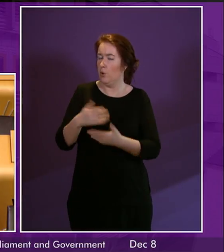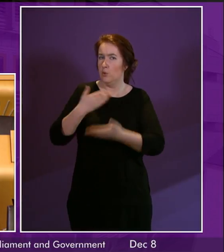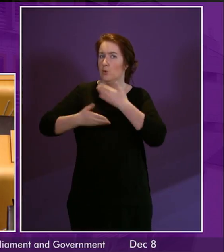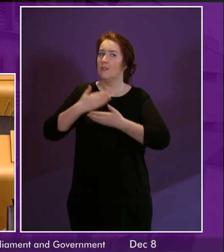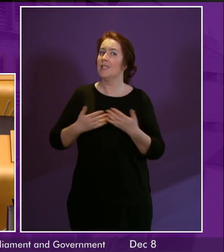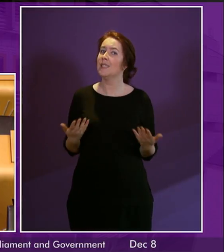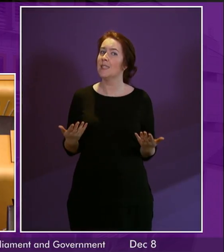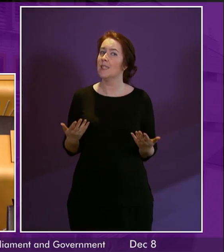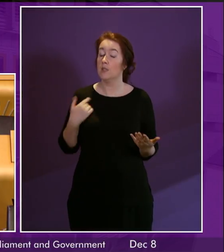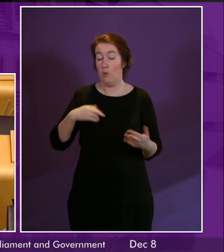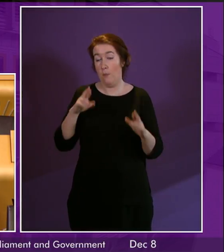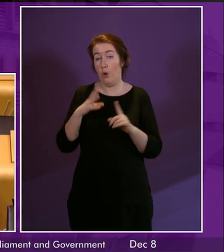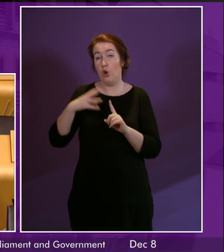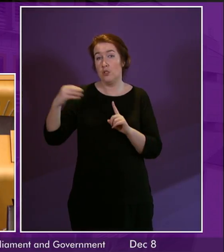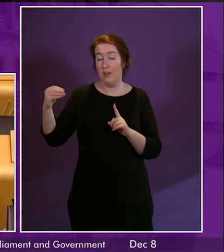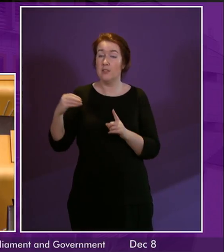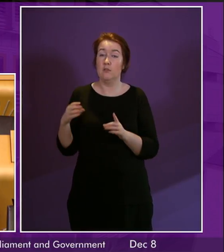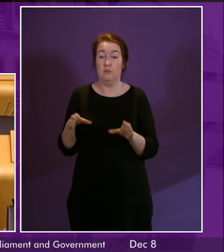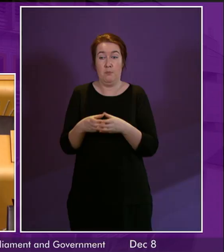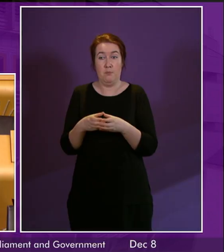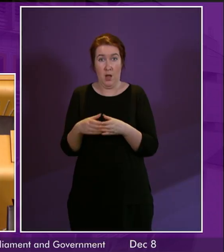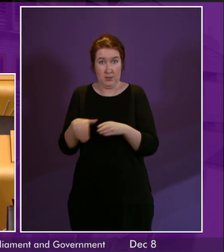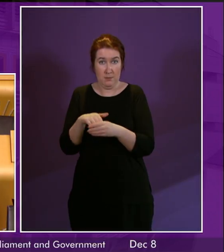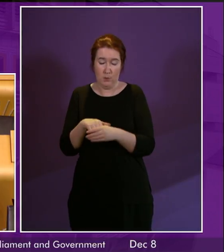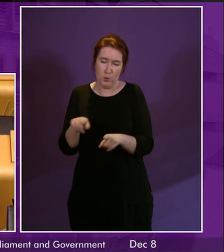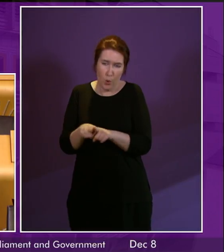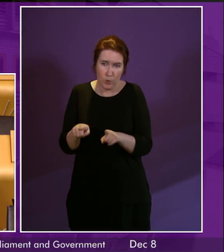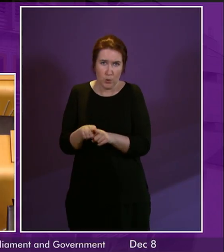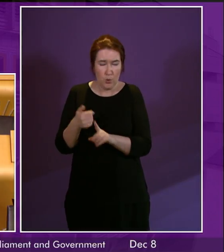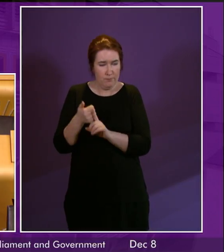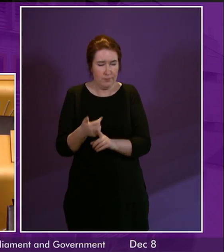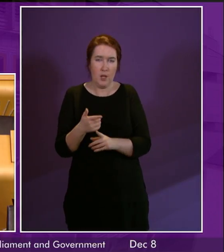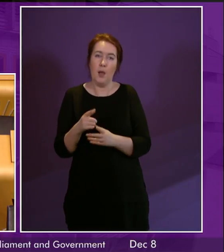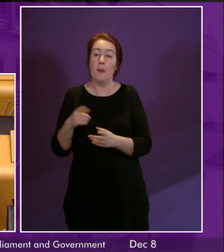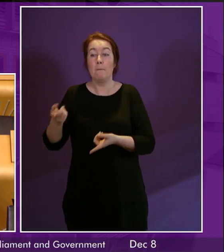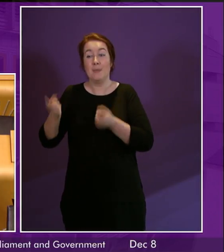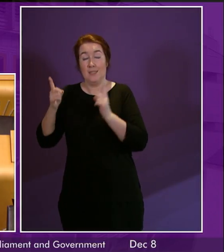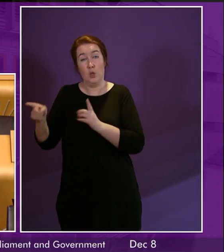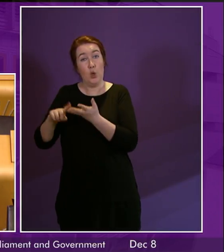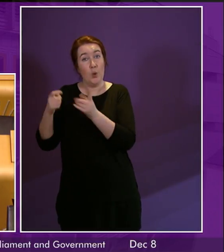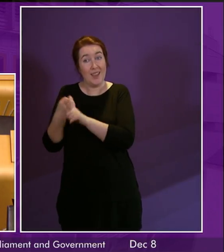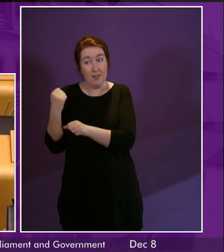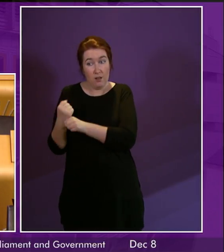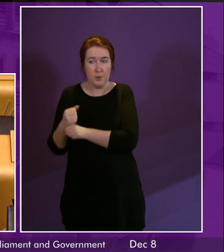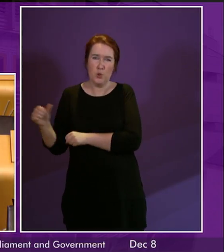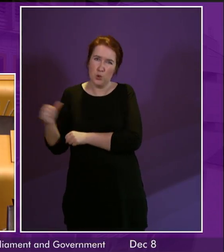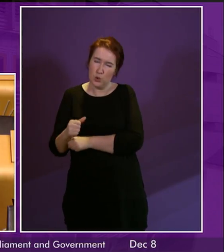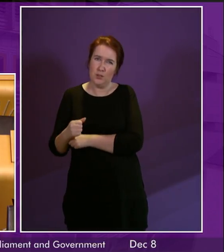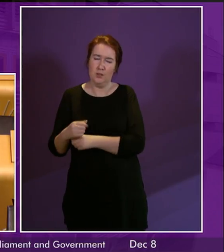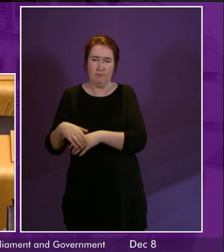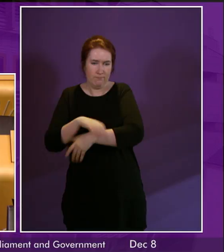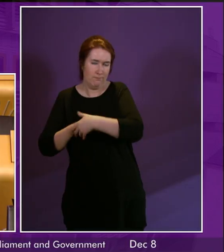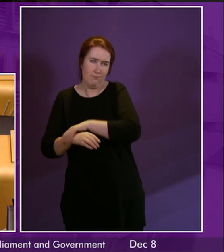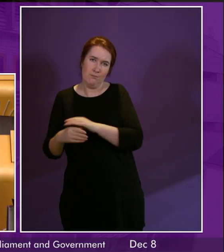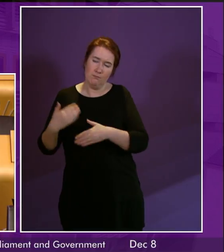And so I hope that Conservative Party members will also argue that ministers in the UK government should engage actively, more so than